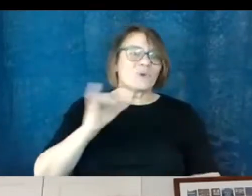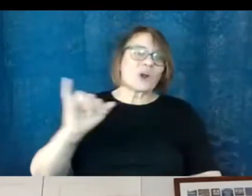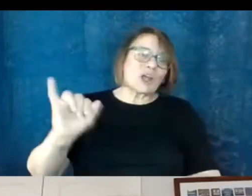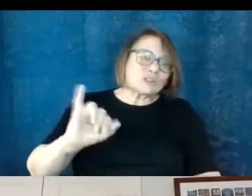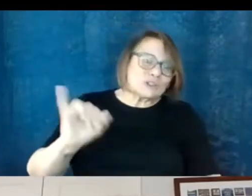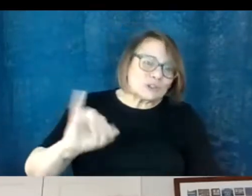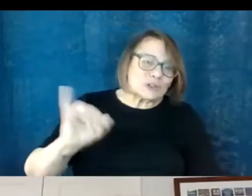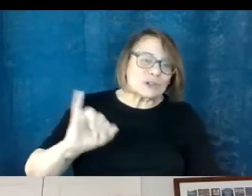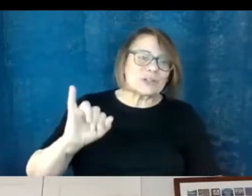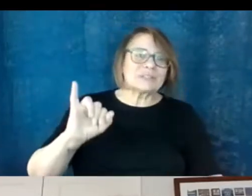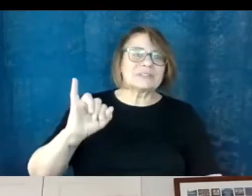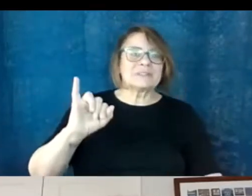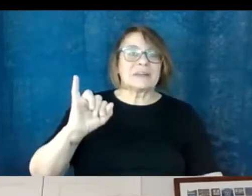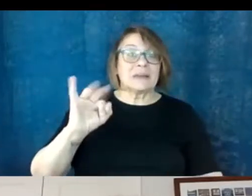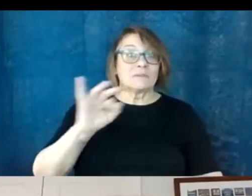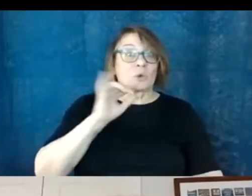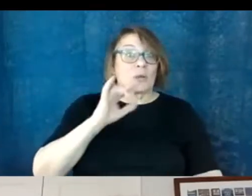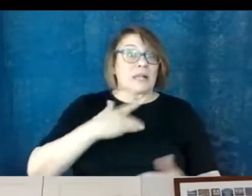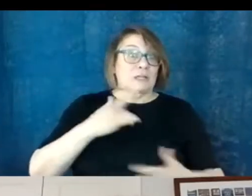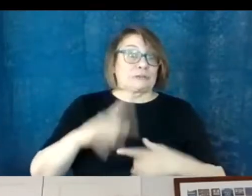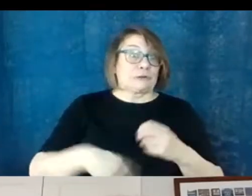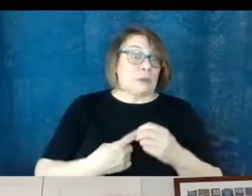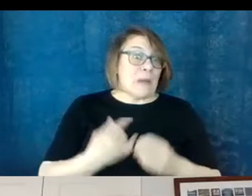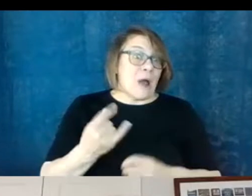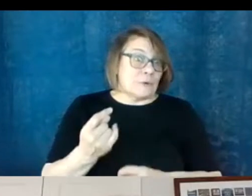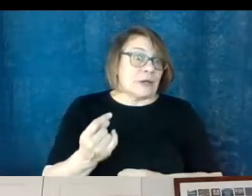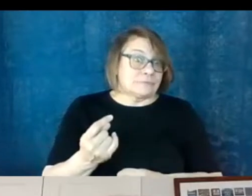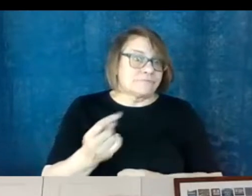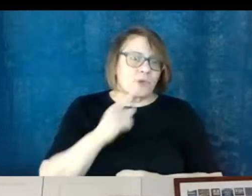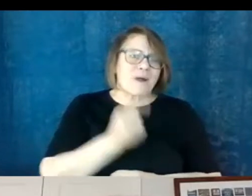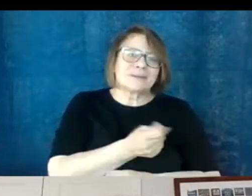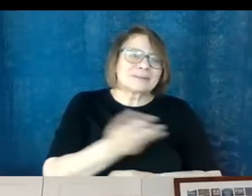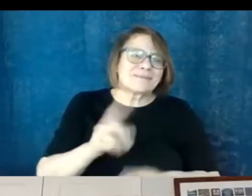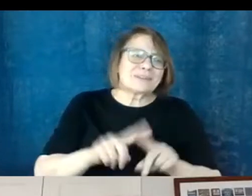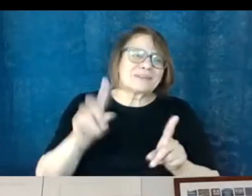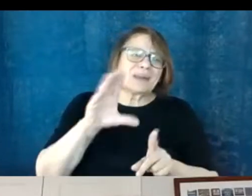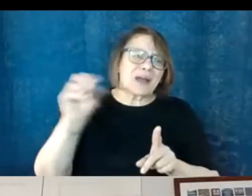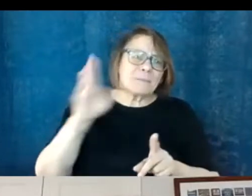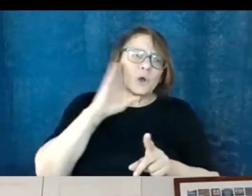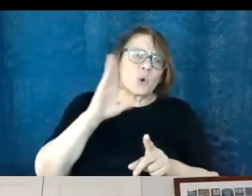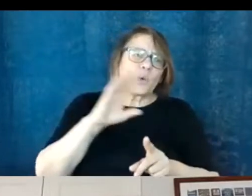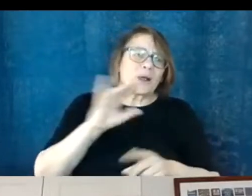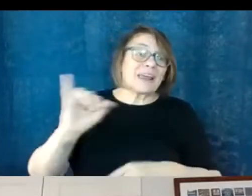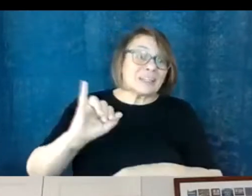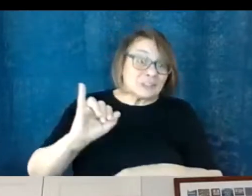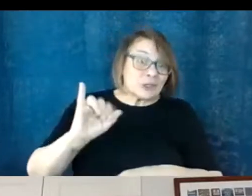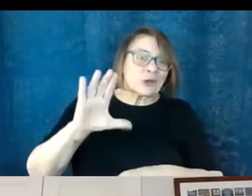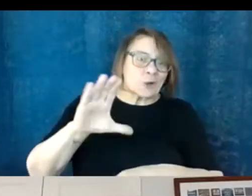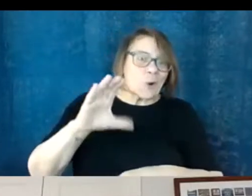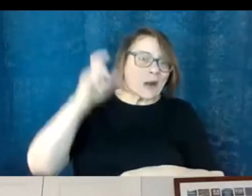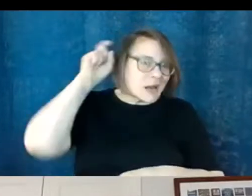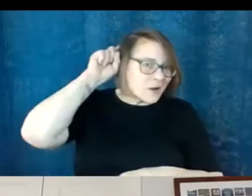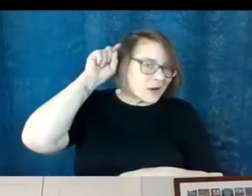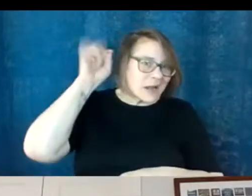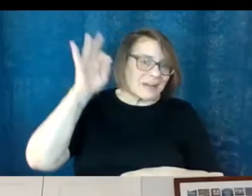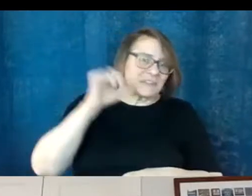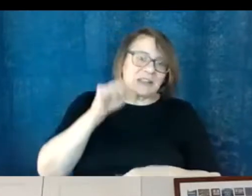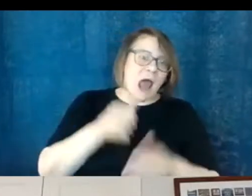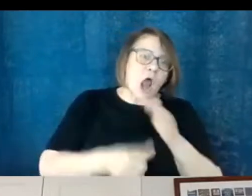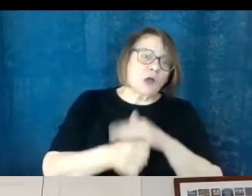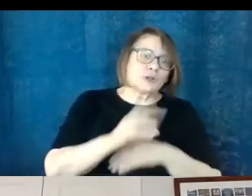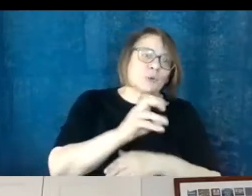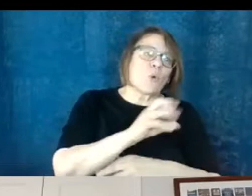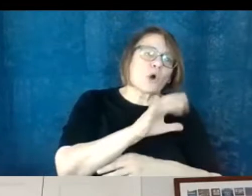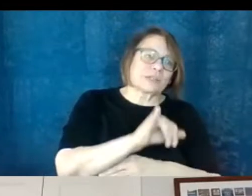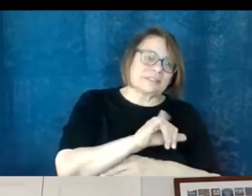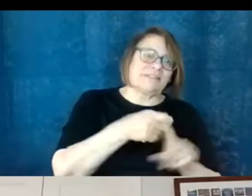If you're something you're really worried about, there's several different companies that will insure your hearing aid if it's no longer under the warranty from